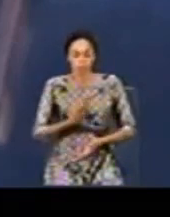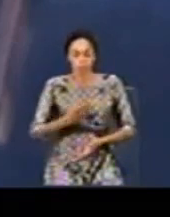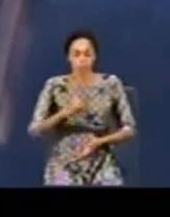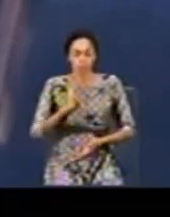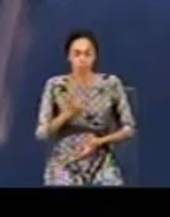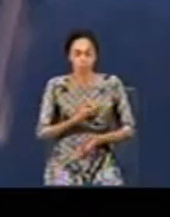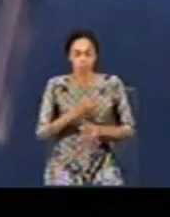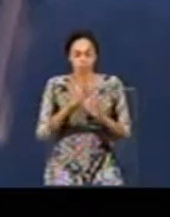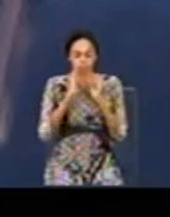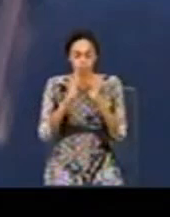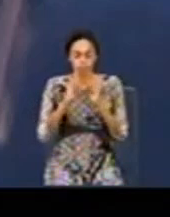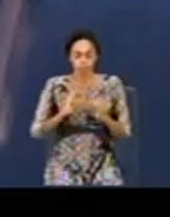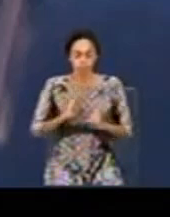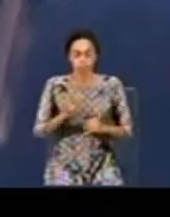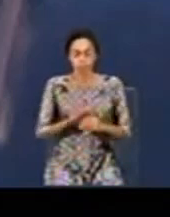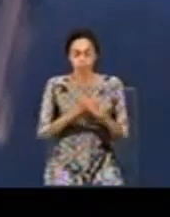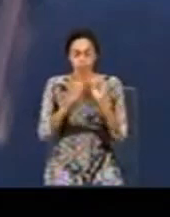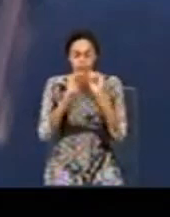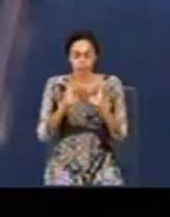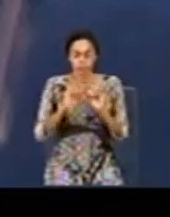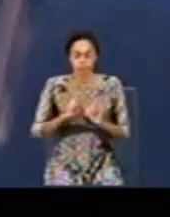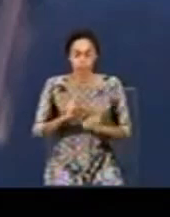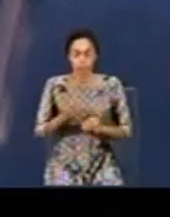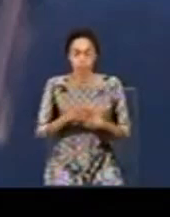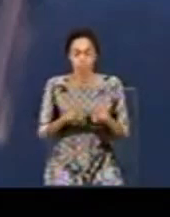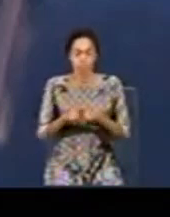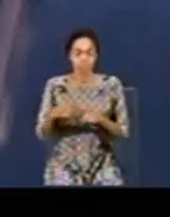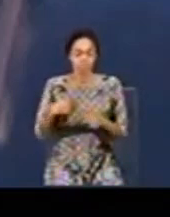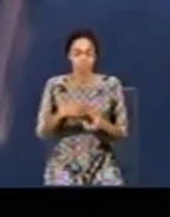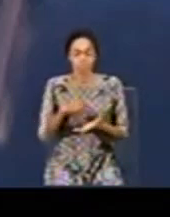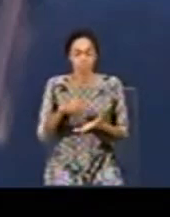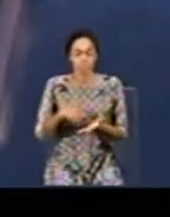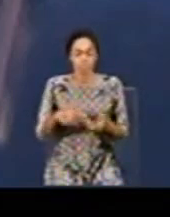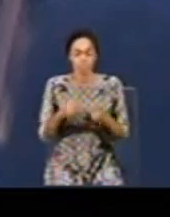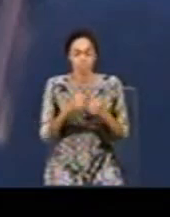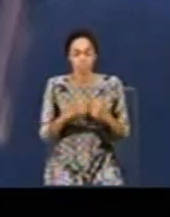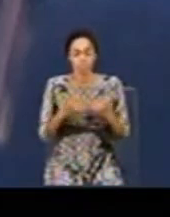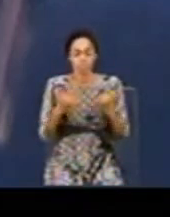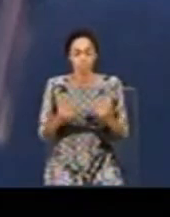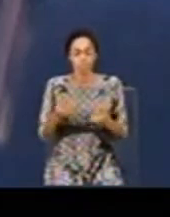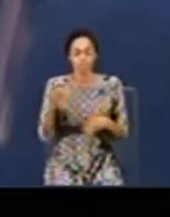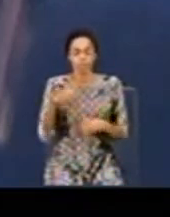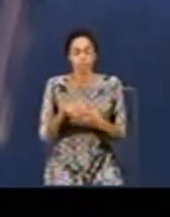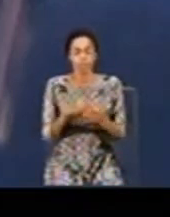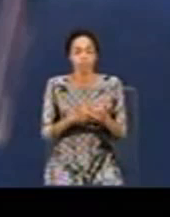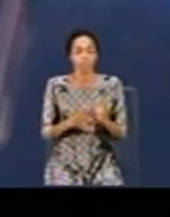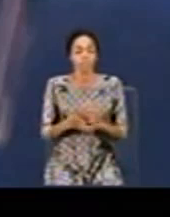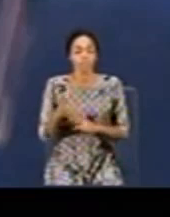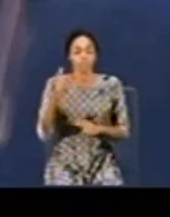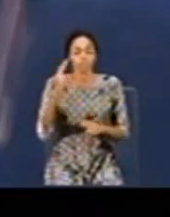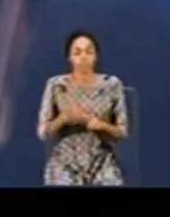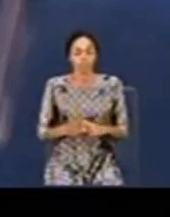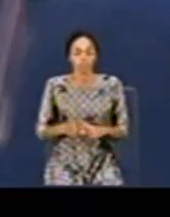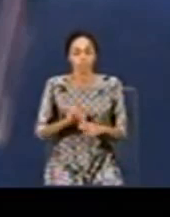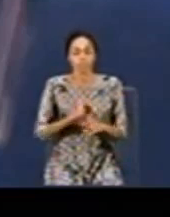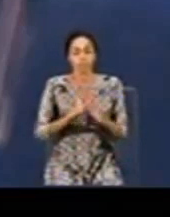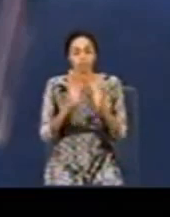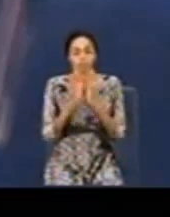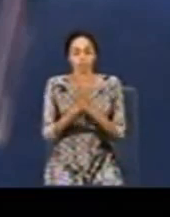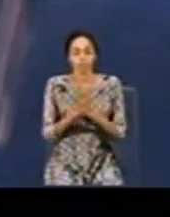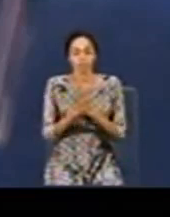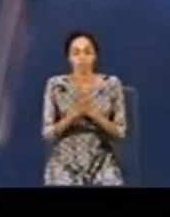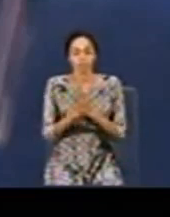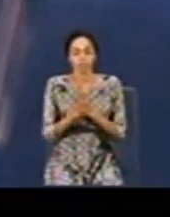instruct us, teach us as we read together now. In Jesus' name, I pray.